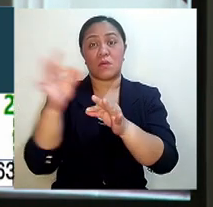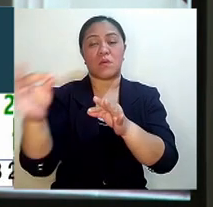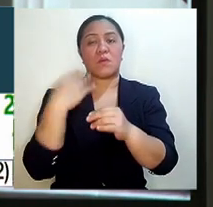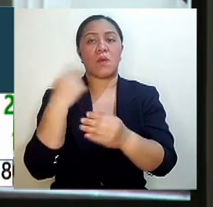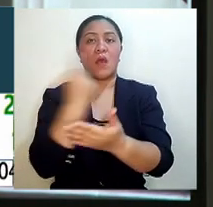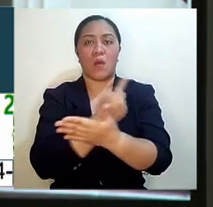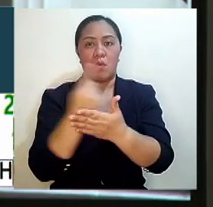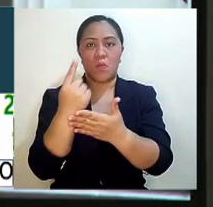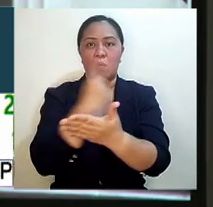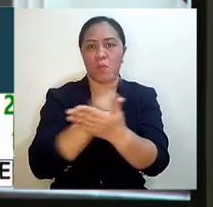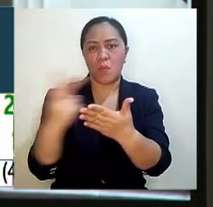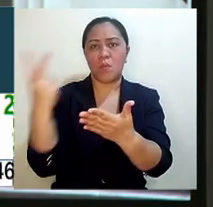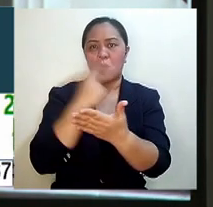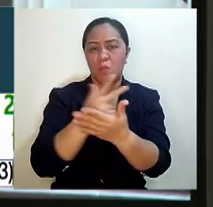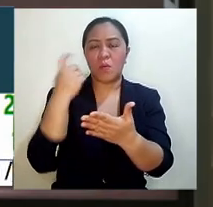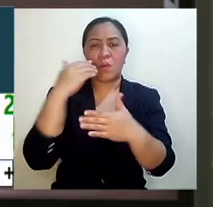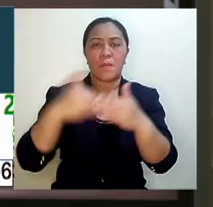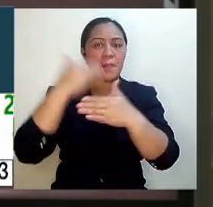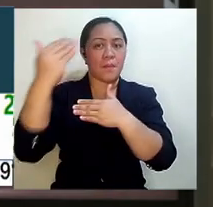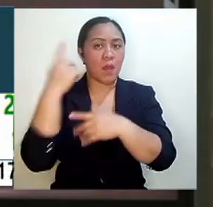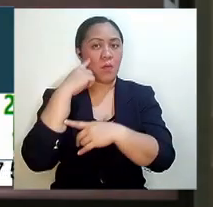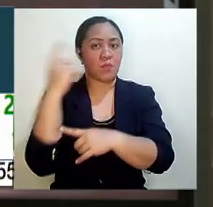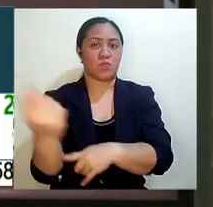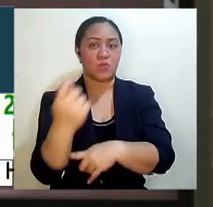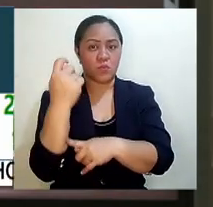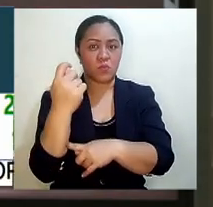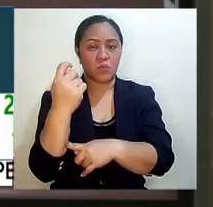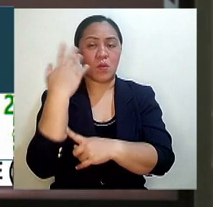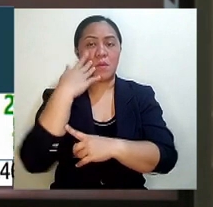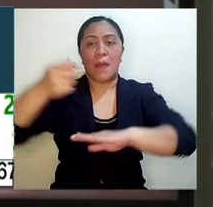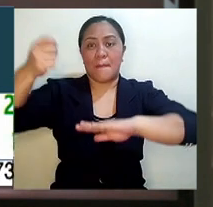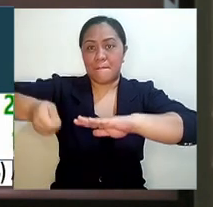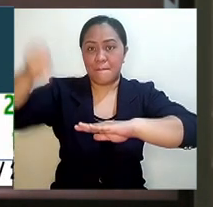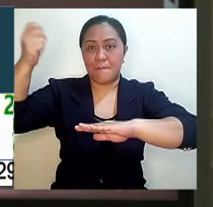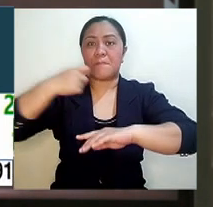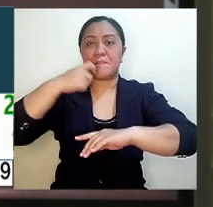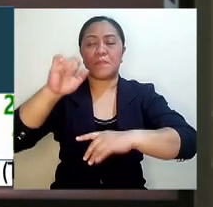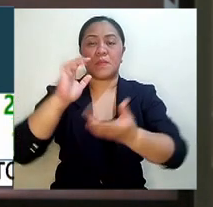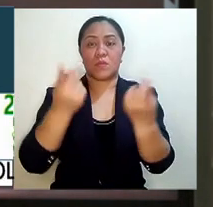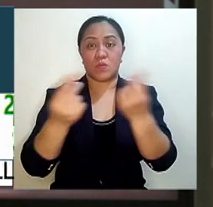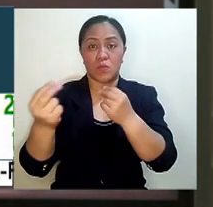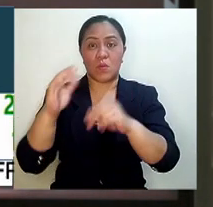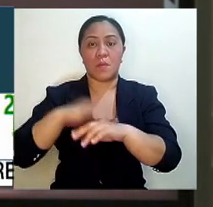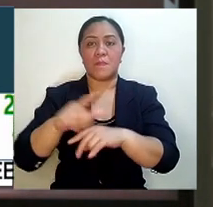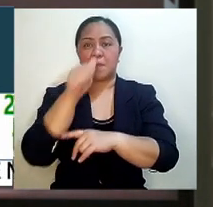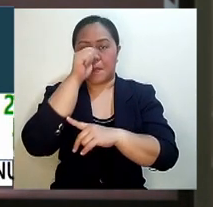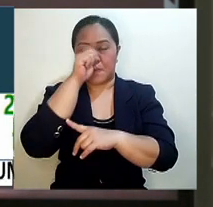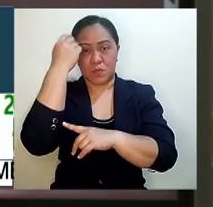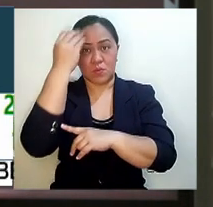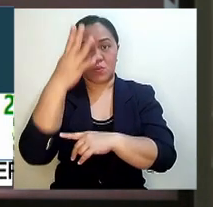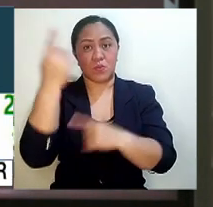the set on Tuesdays at 10 in the morning, the justice whose identity you are withholding due to privacy concerns would go on quarantine. Many